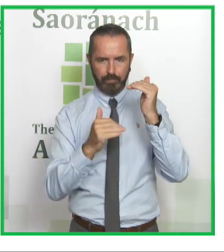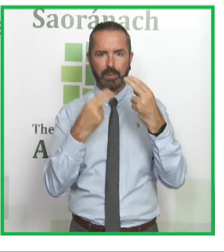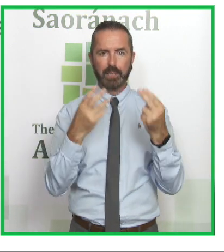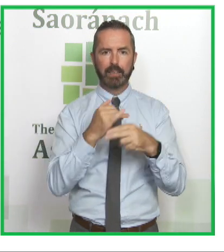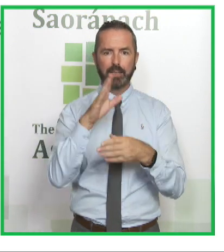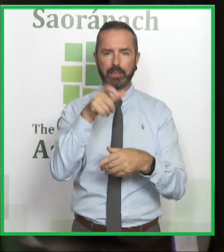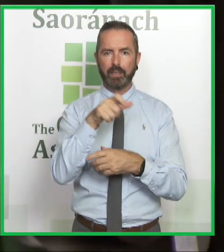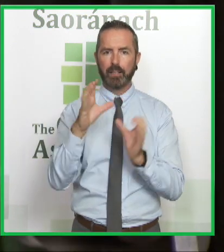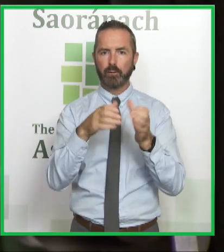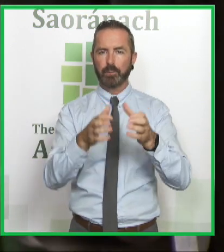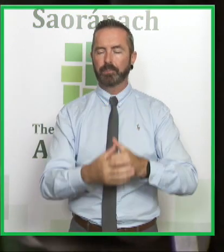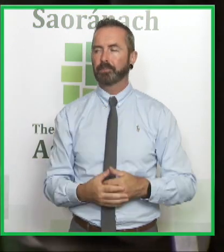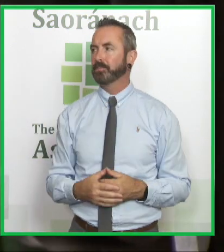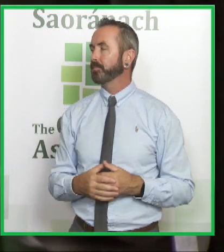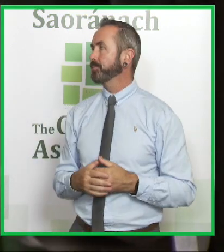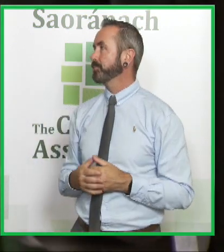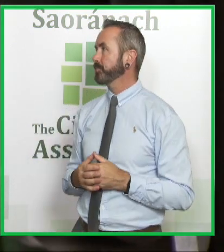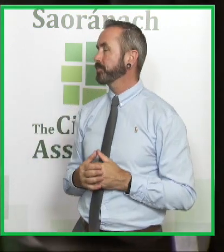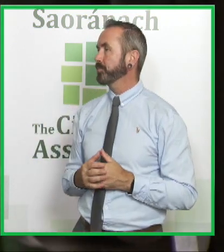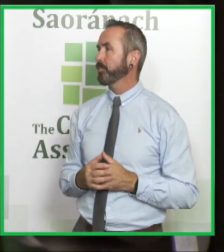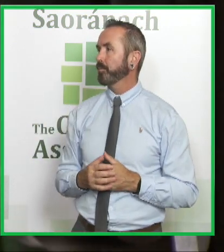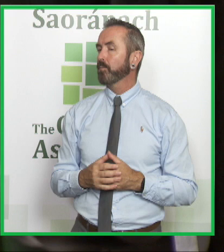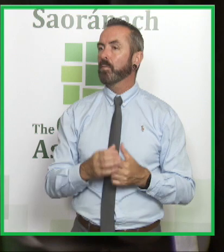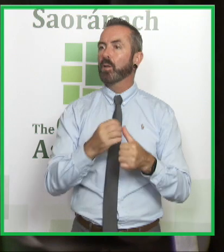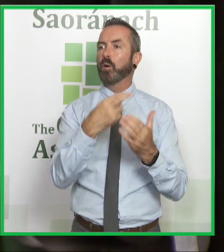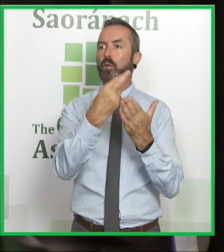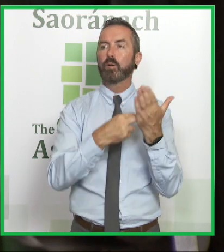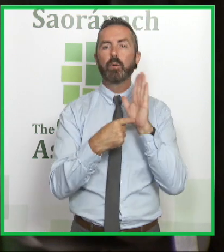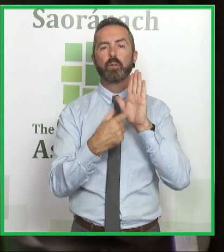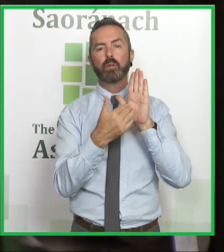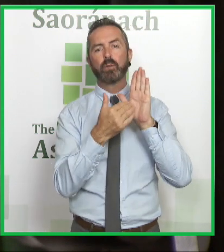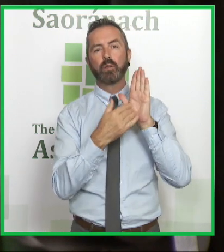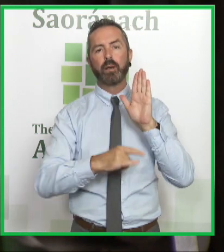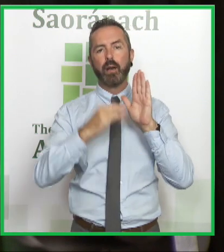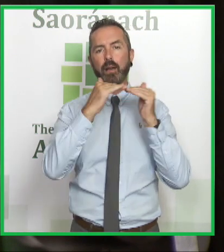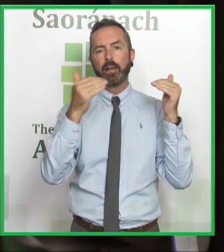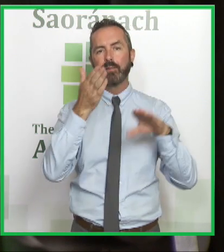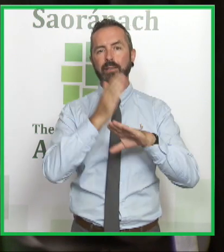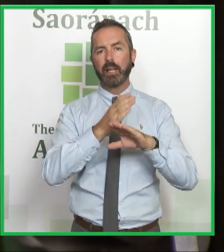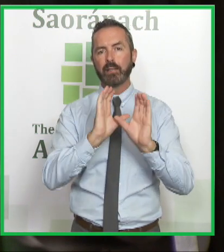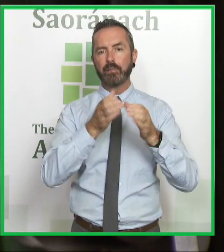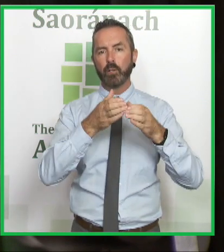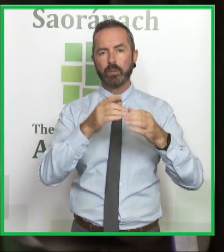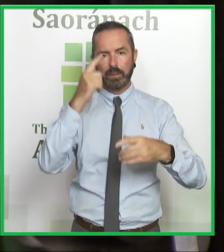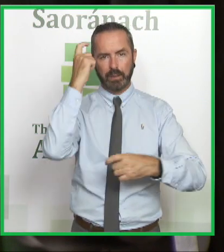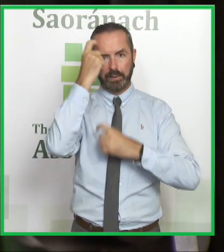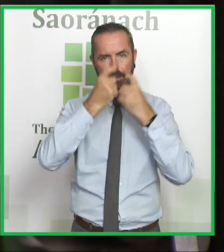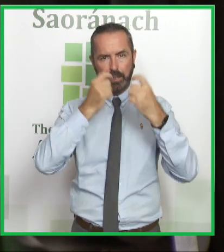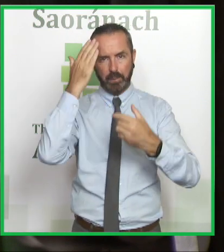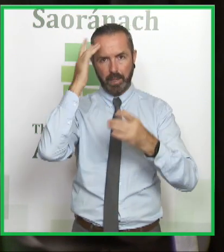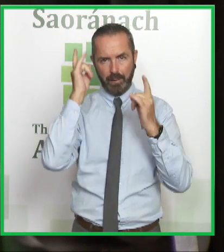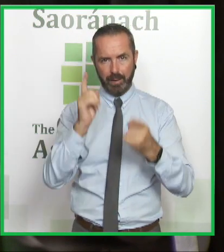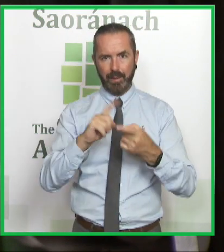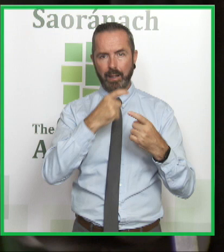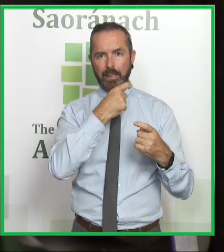group. There's a further report that I'll draw your attention to, which is the high-level task force to consider the mental health and addiction